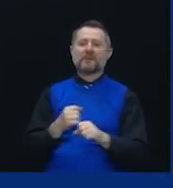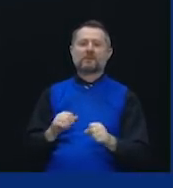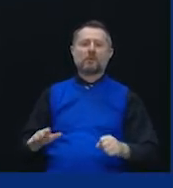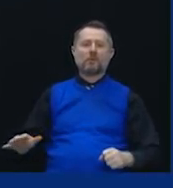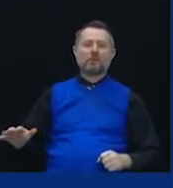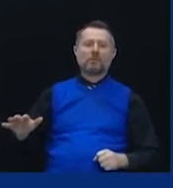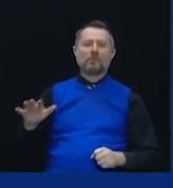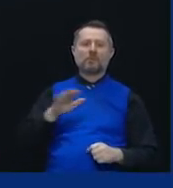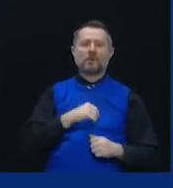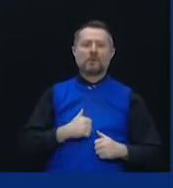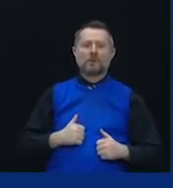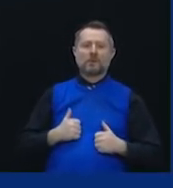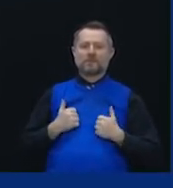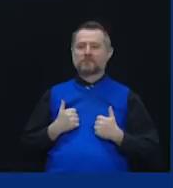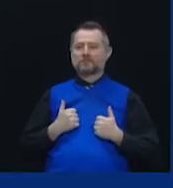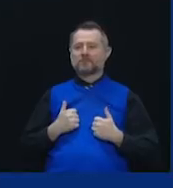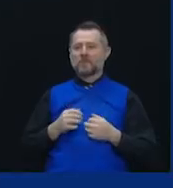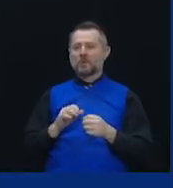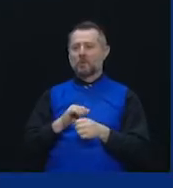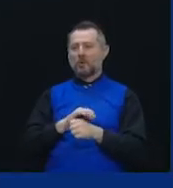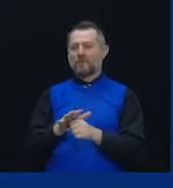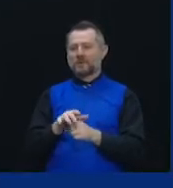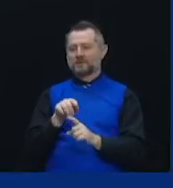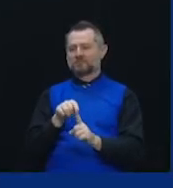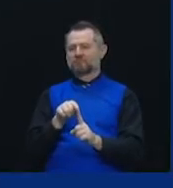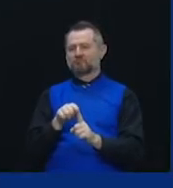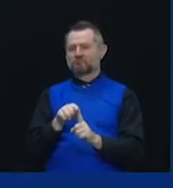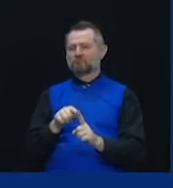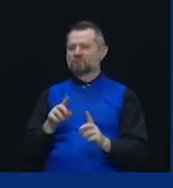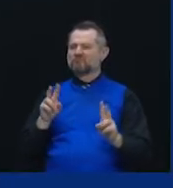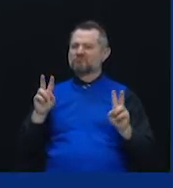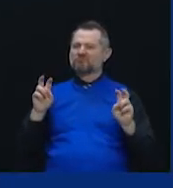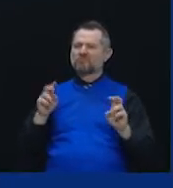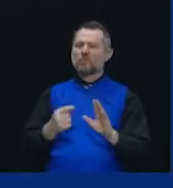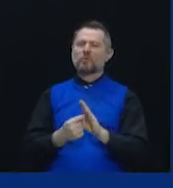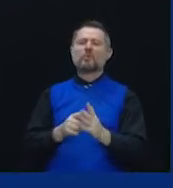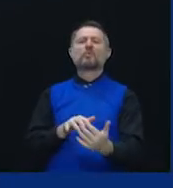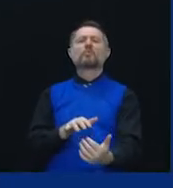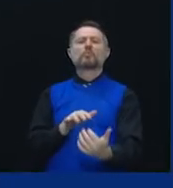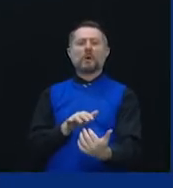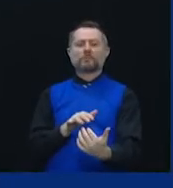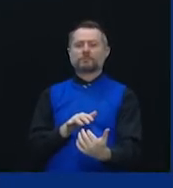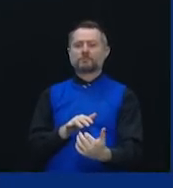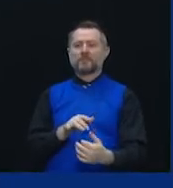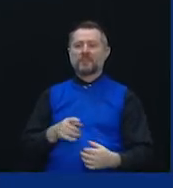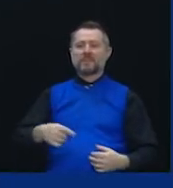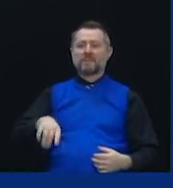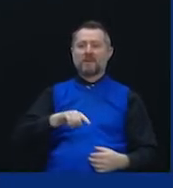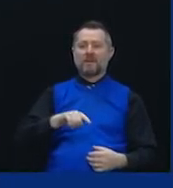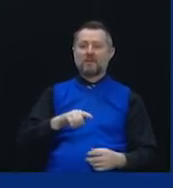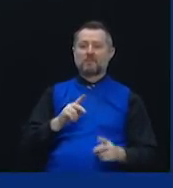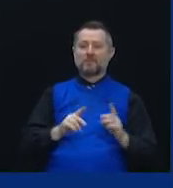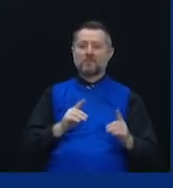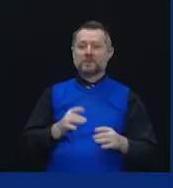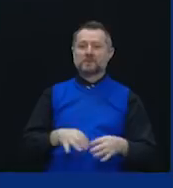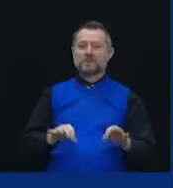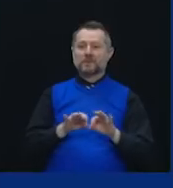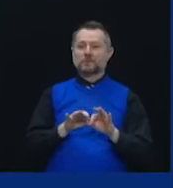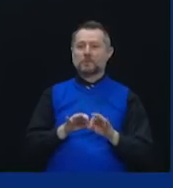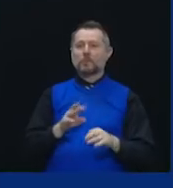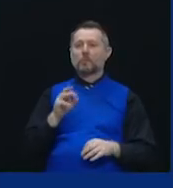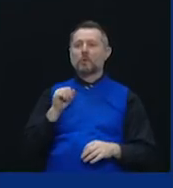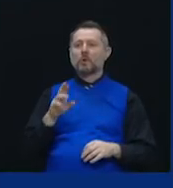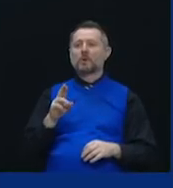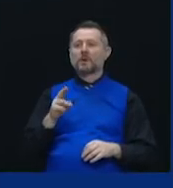COVID was a war, and they were war heroes. They gave